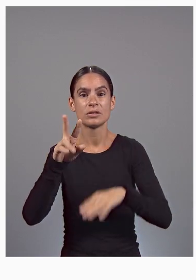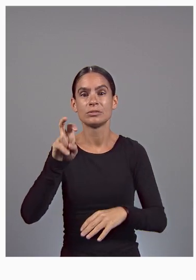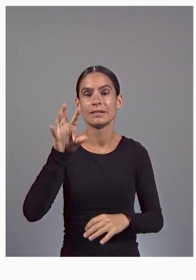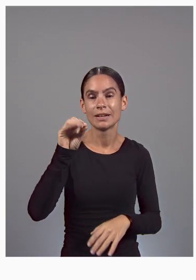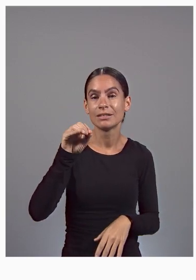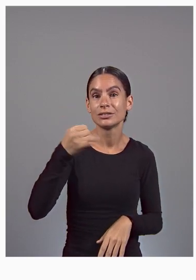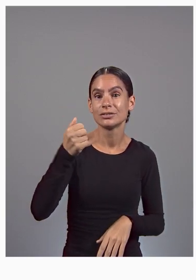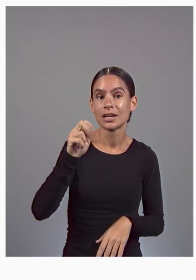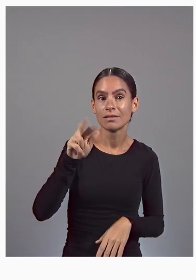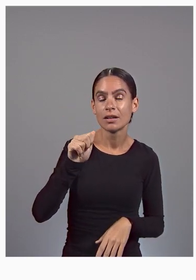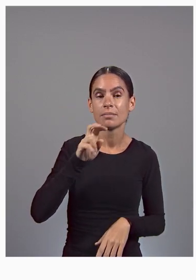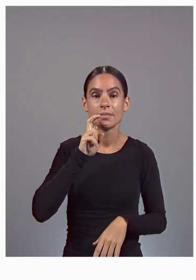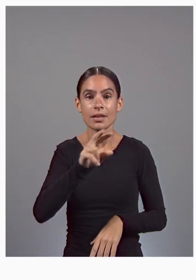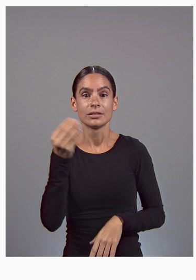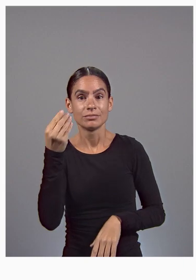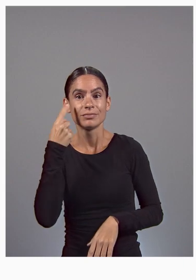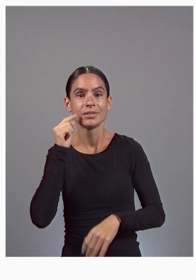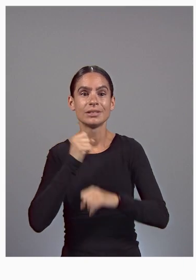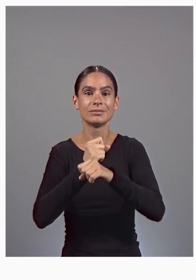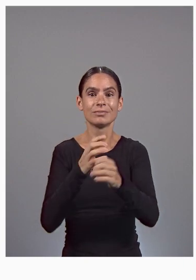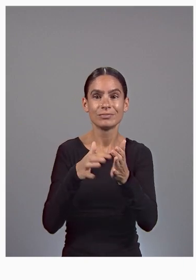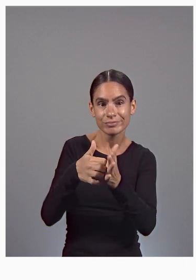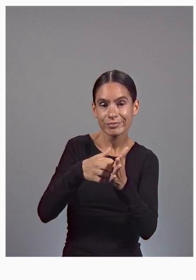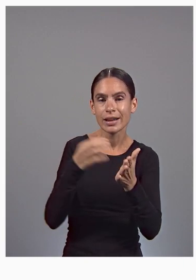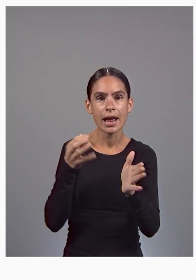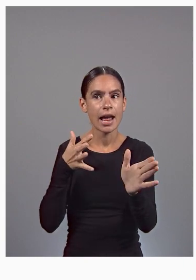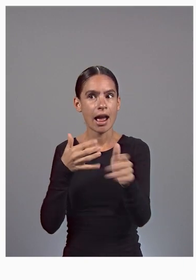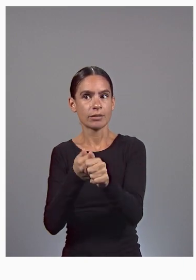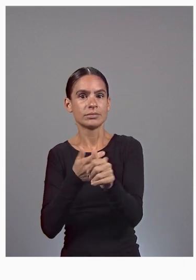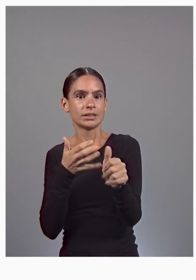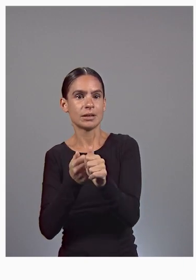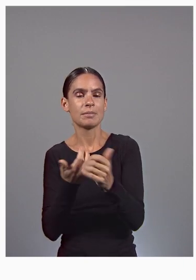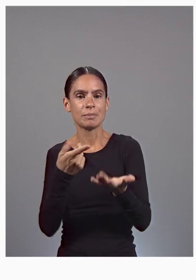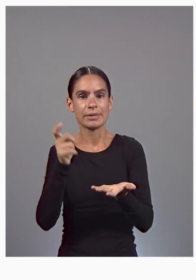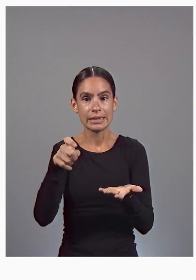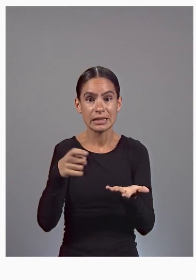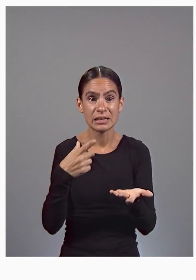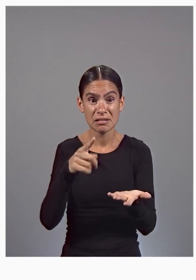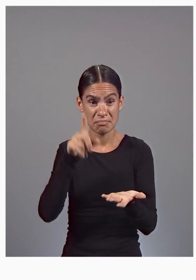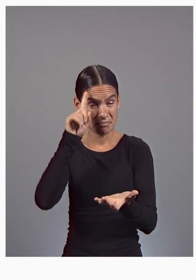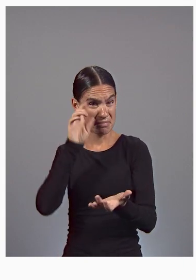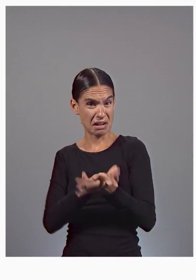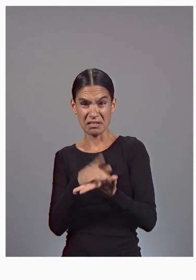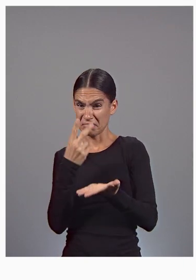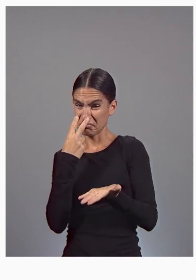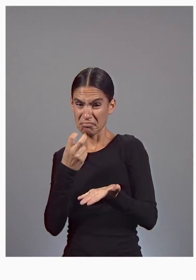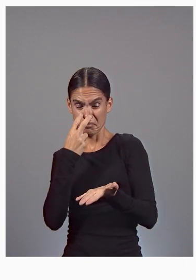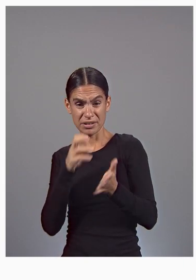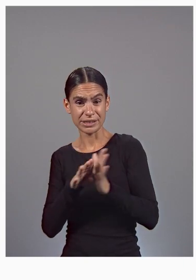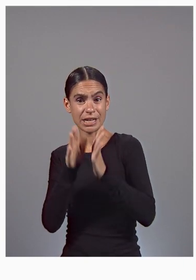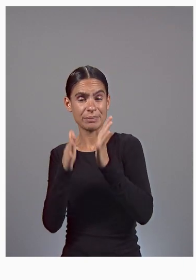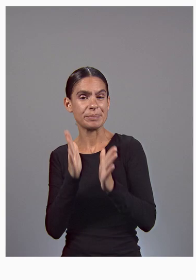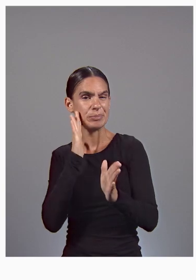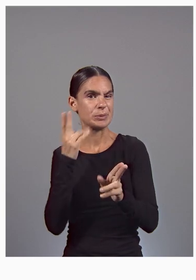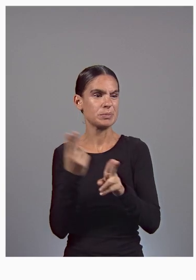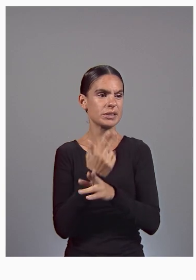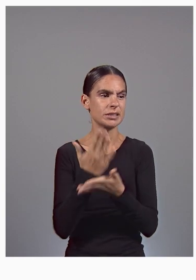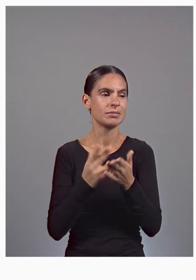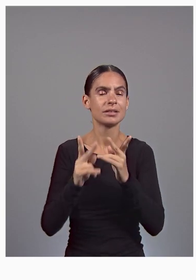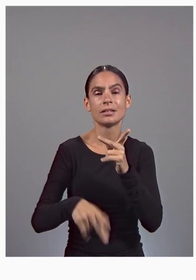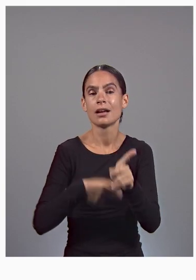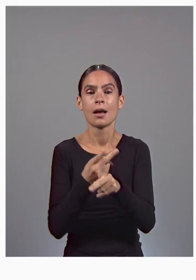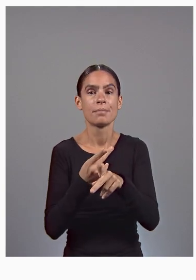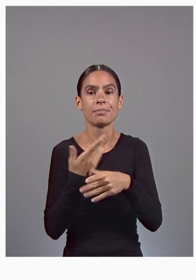your behalf, and we'll update them as needed. Still don't believe me that developers use some form of curation? How